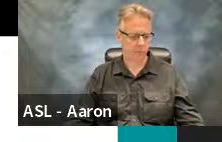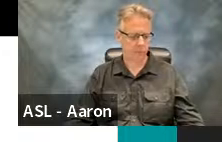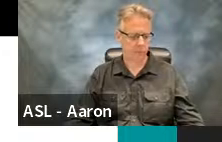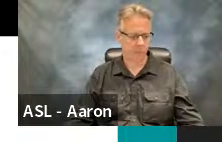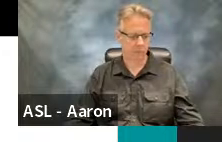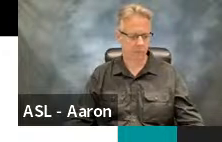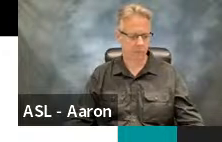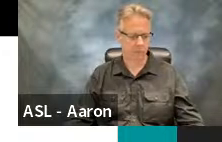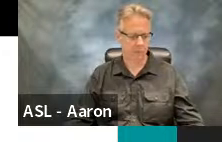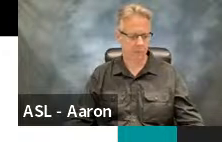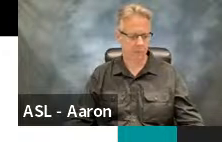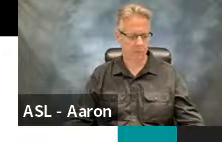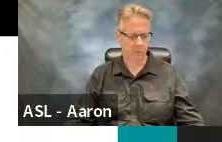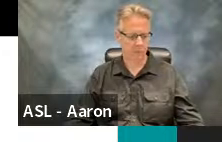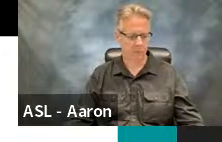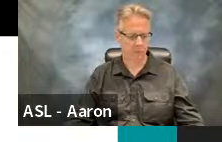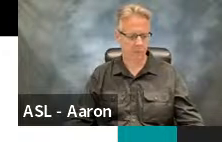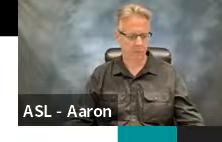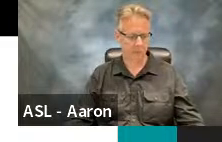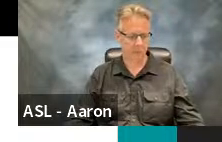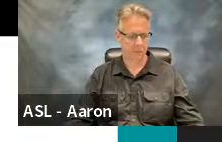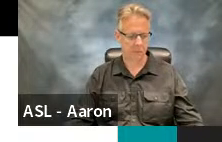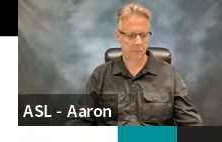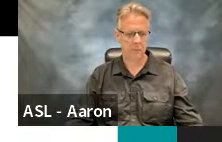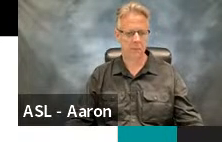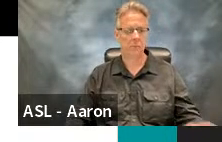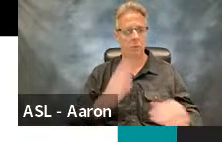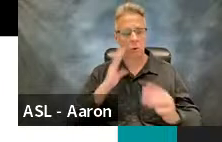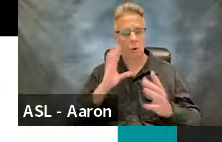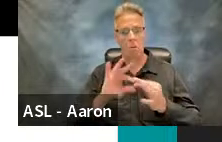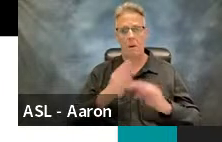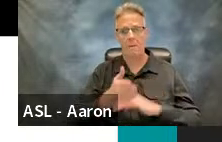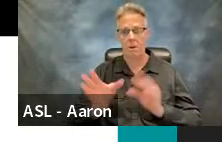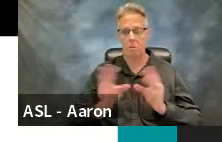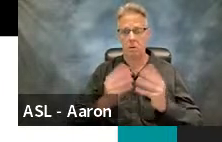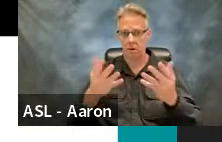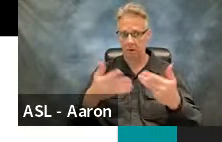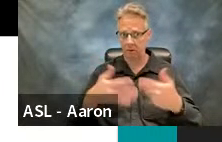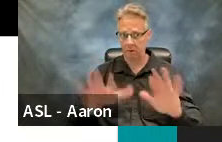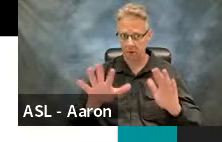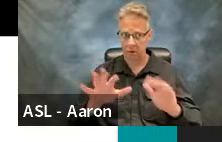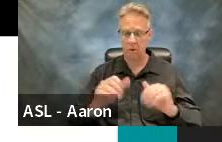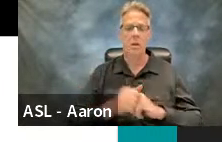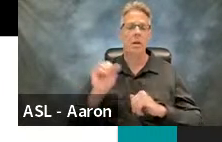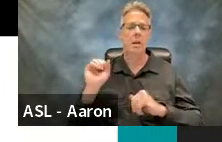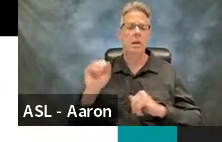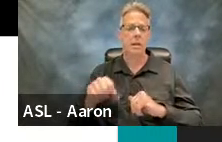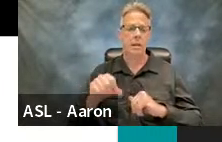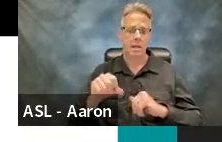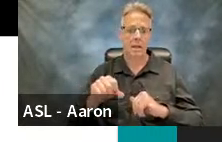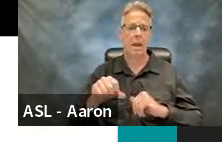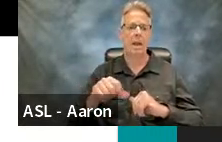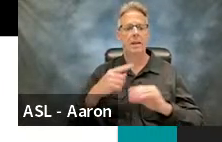To submit comment after the meeting, fill out the comment form on the program website or email your comments to